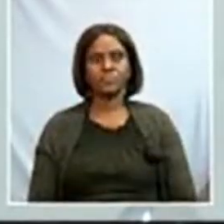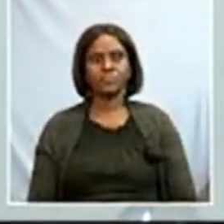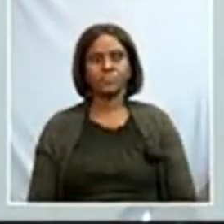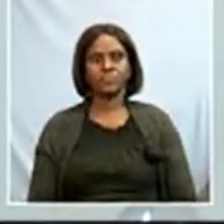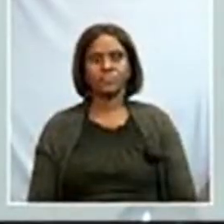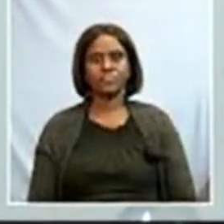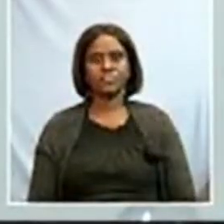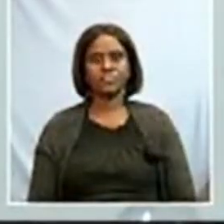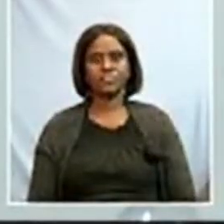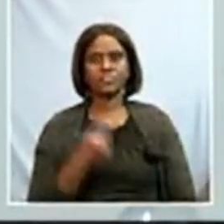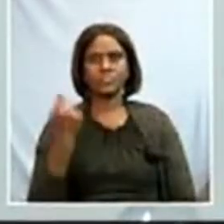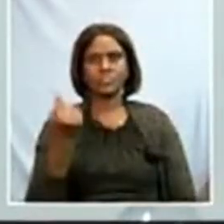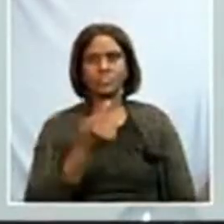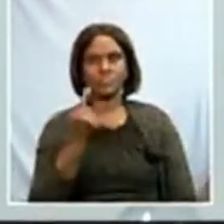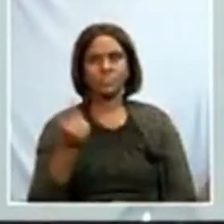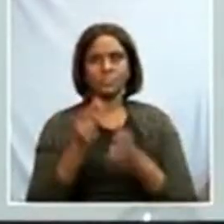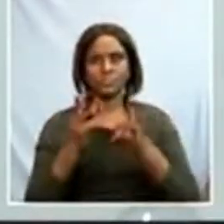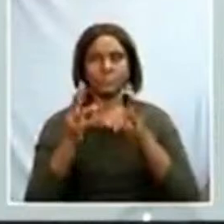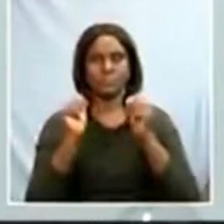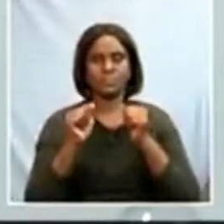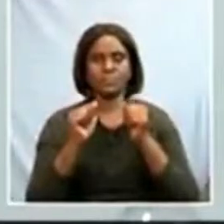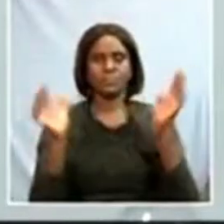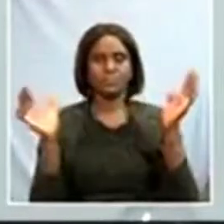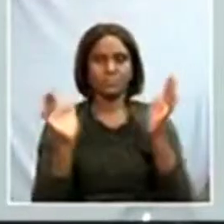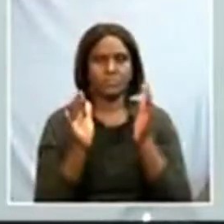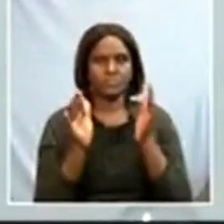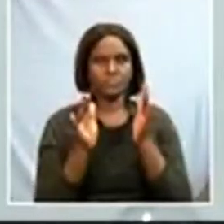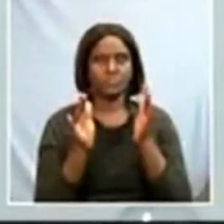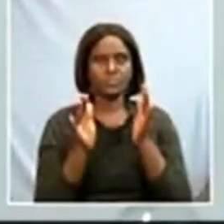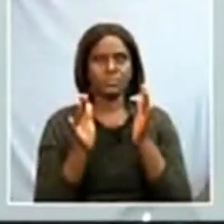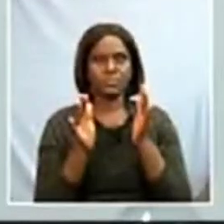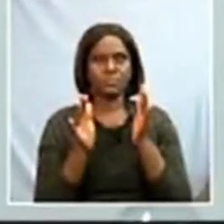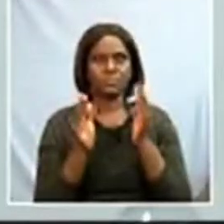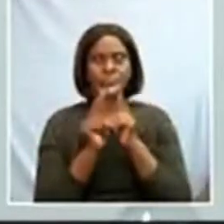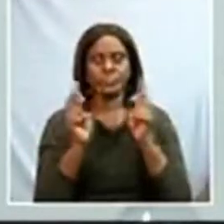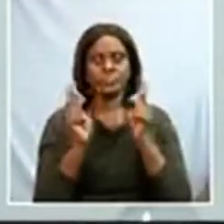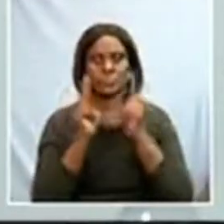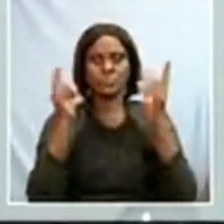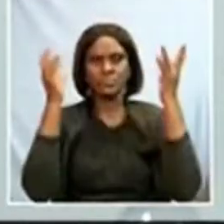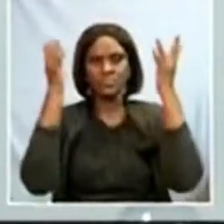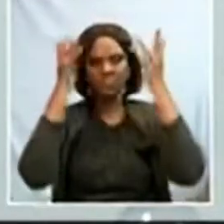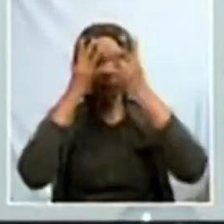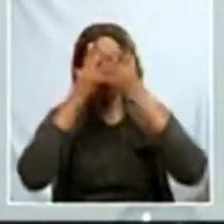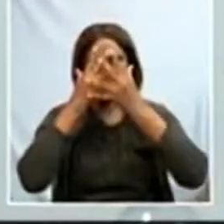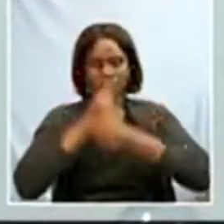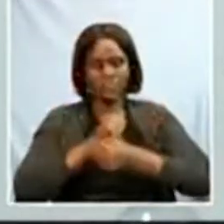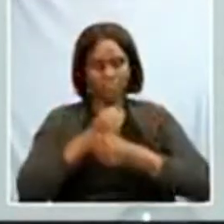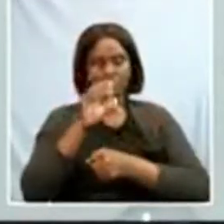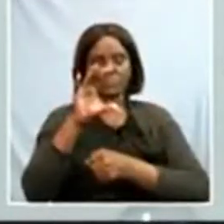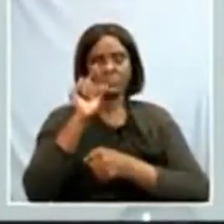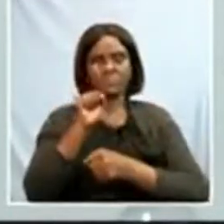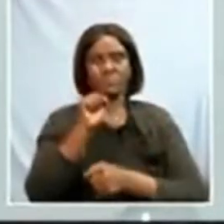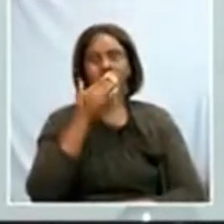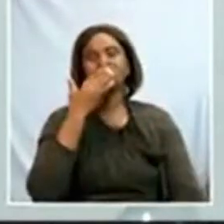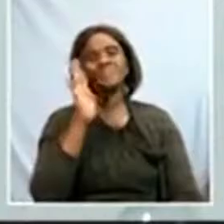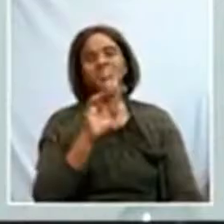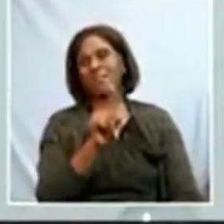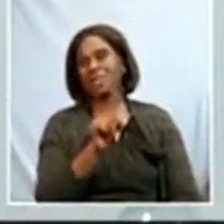That is the only way we can summarize this chat, but it's a very sad affair. Yes, very sad